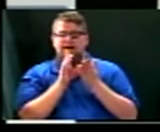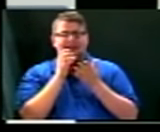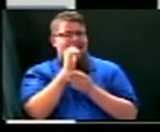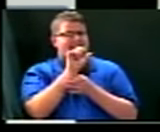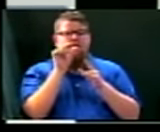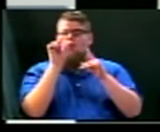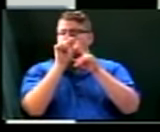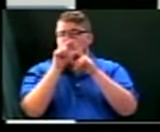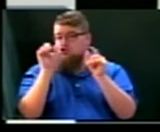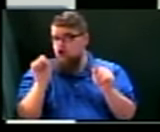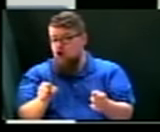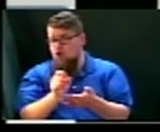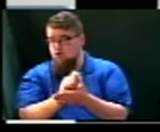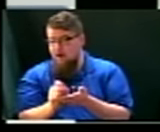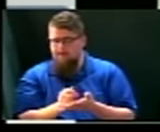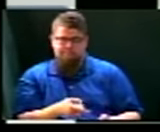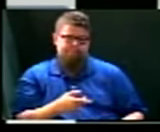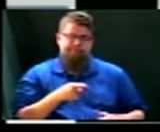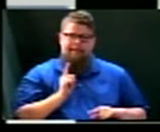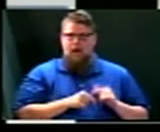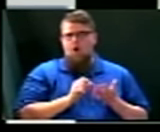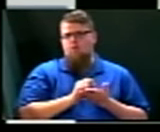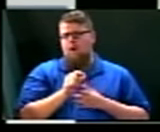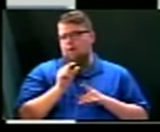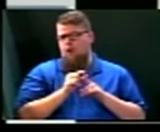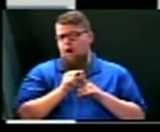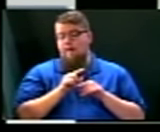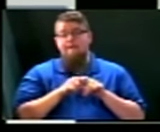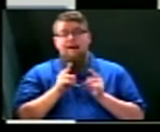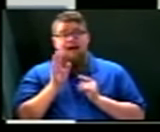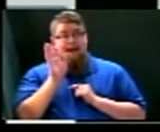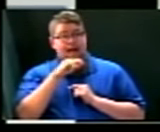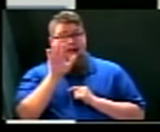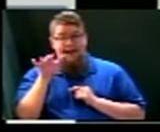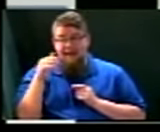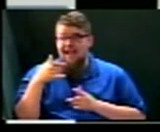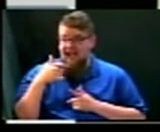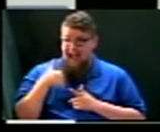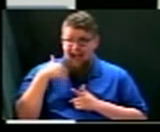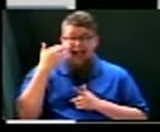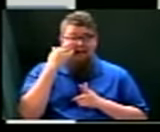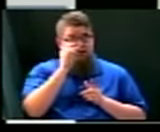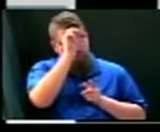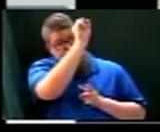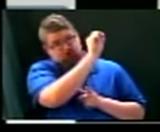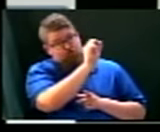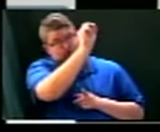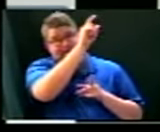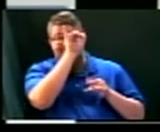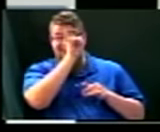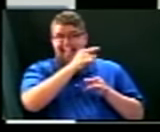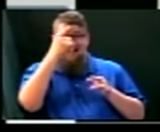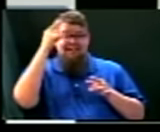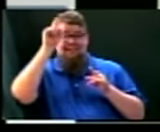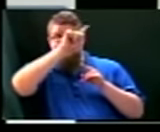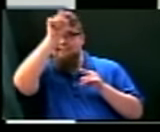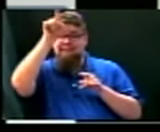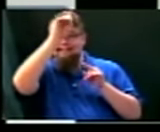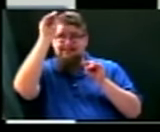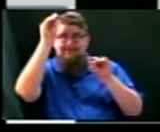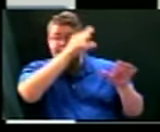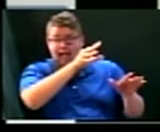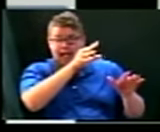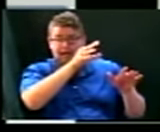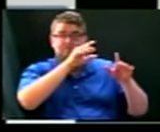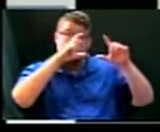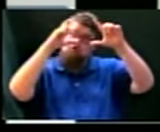they could. Well, they couldn't write any words, but they said, hey, I've drawn a sun. And so I wrote the word sun